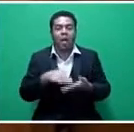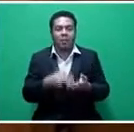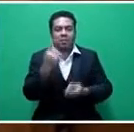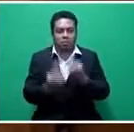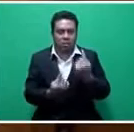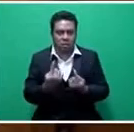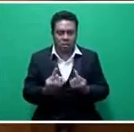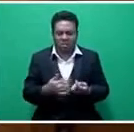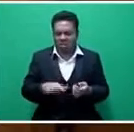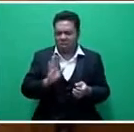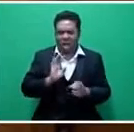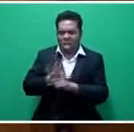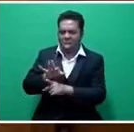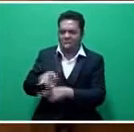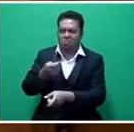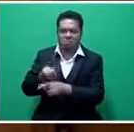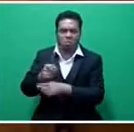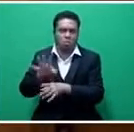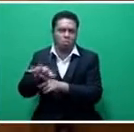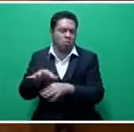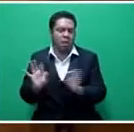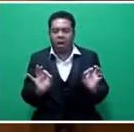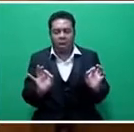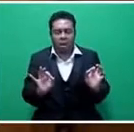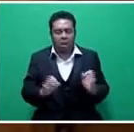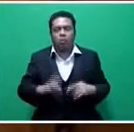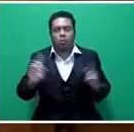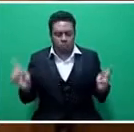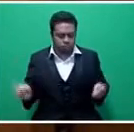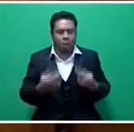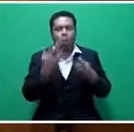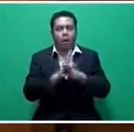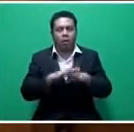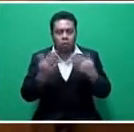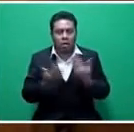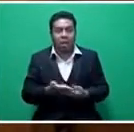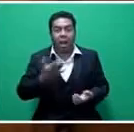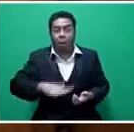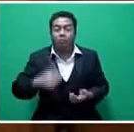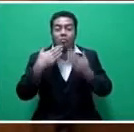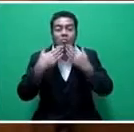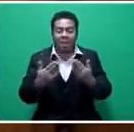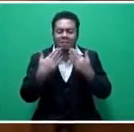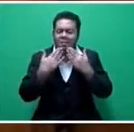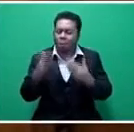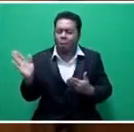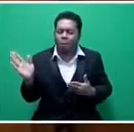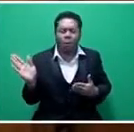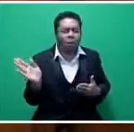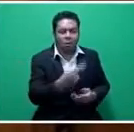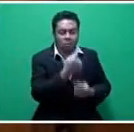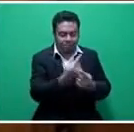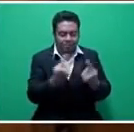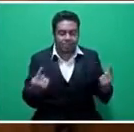said, instead of criticizing government's initiatives for the sake of politics. I'd like to thank everybody